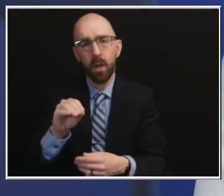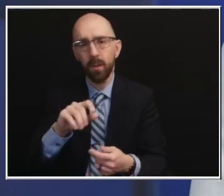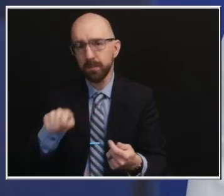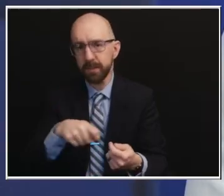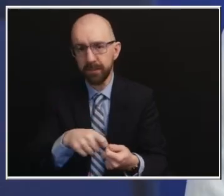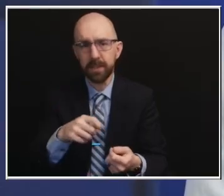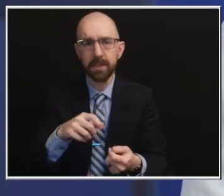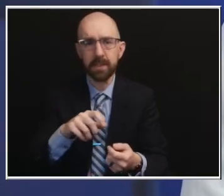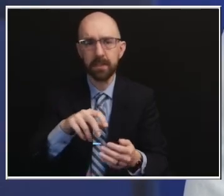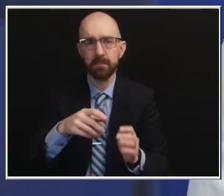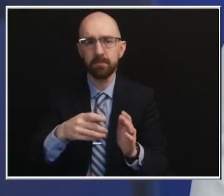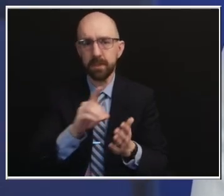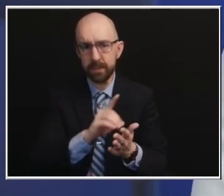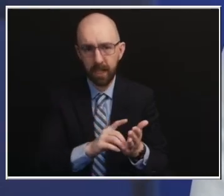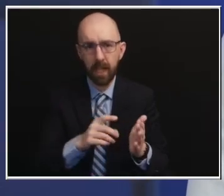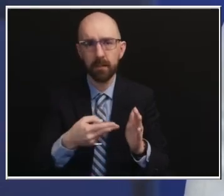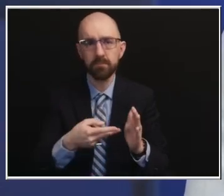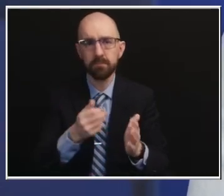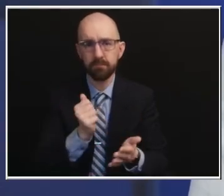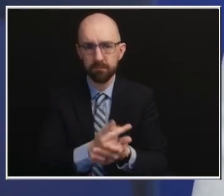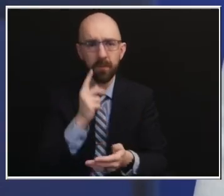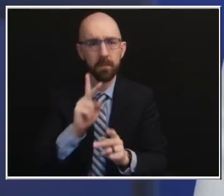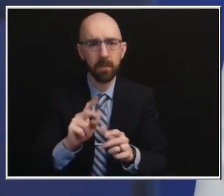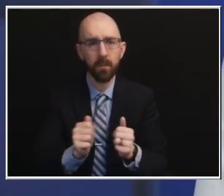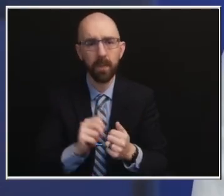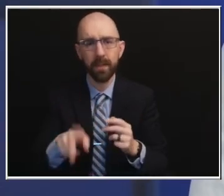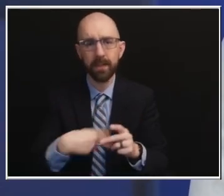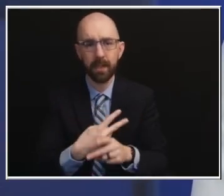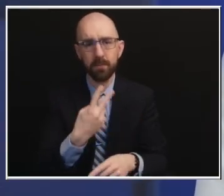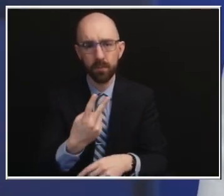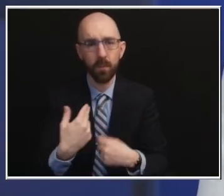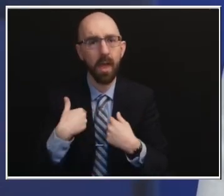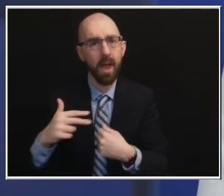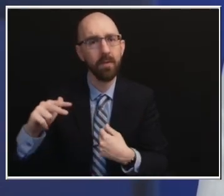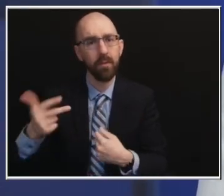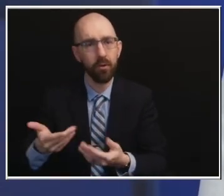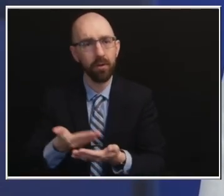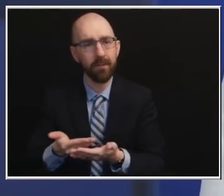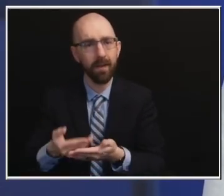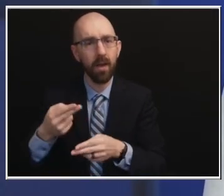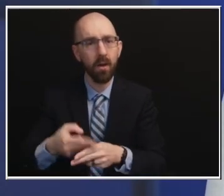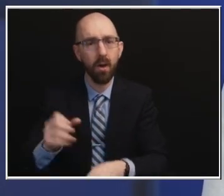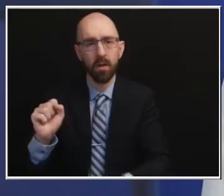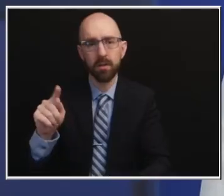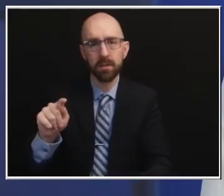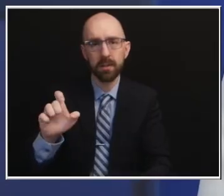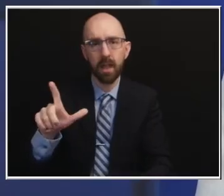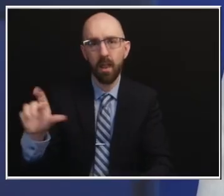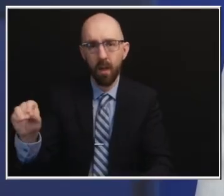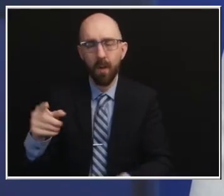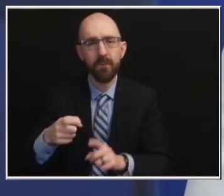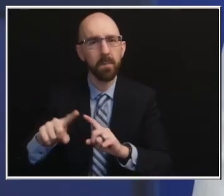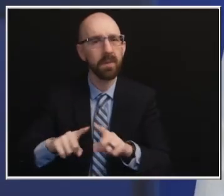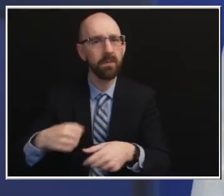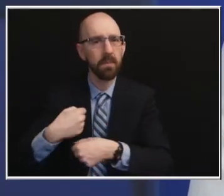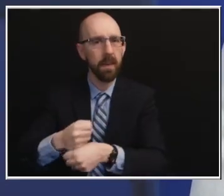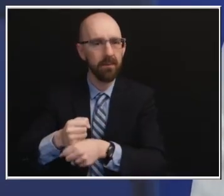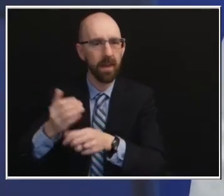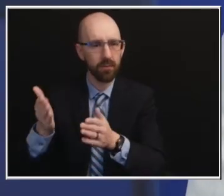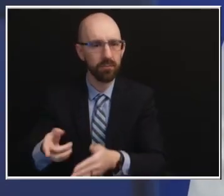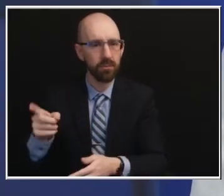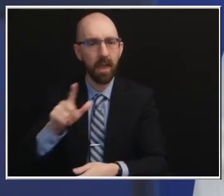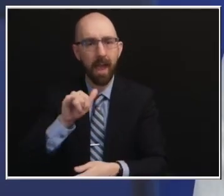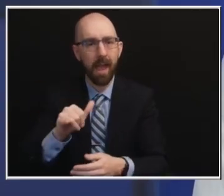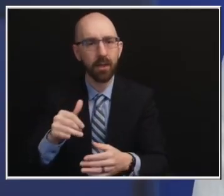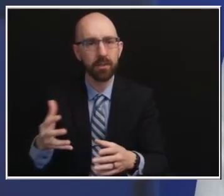with type 2 diabetes. There's actually a third device called the Stelo from a different manufacturer that actually combines both